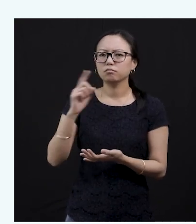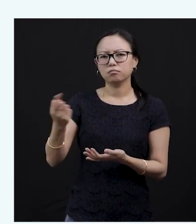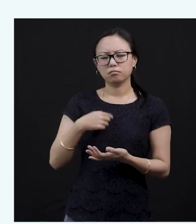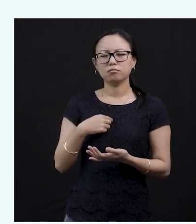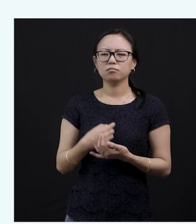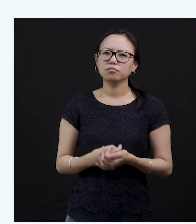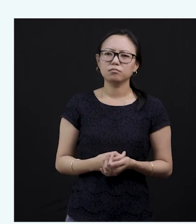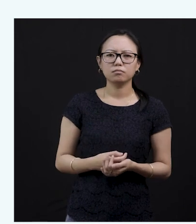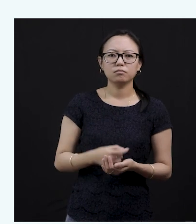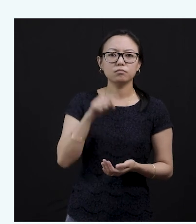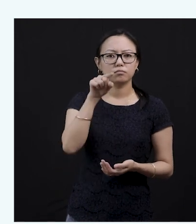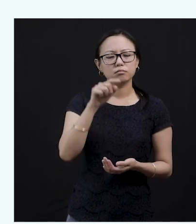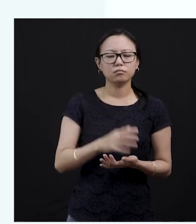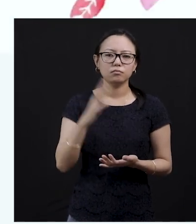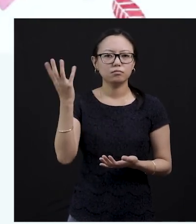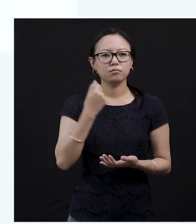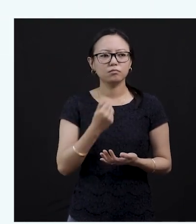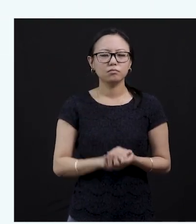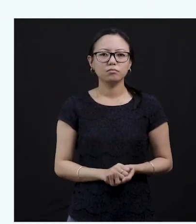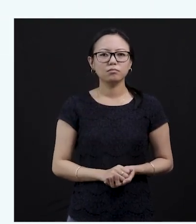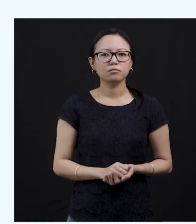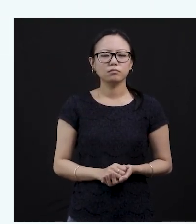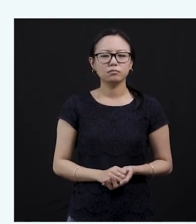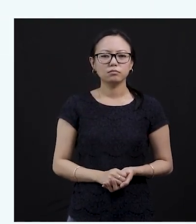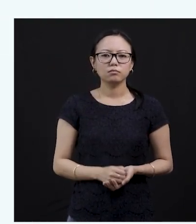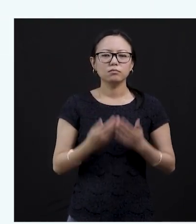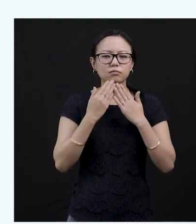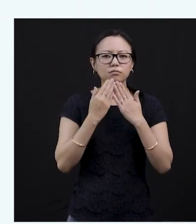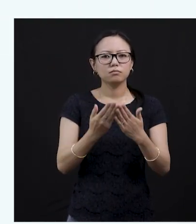do the same with your friend. Okay, well, thank you very